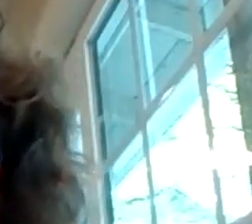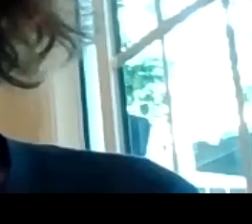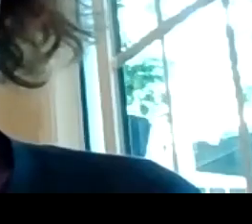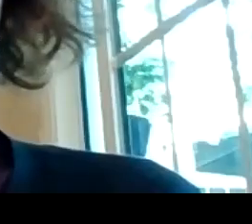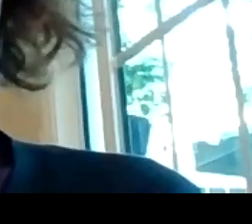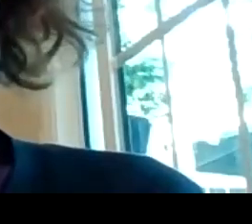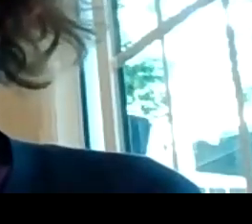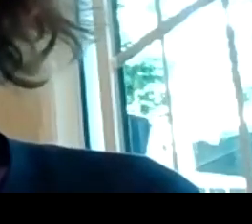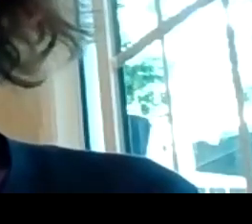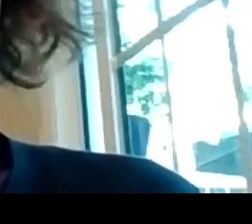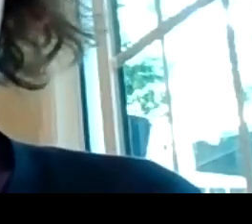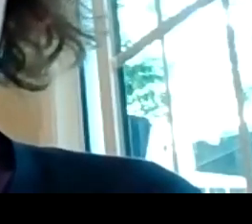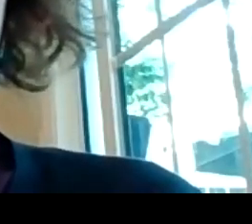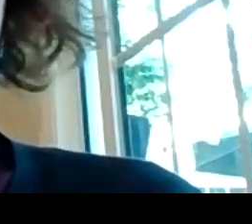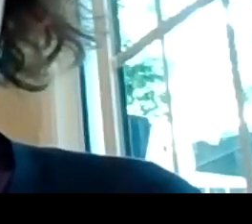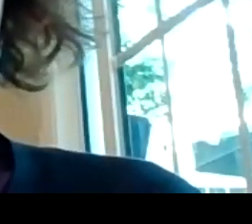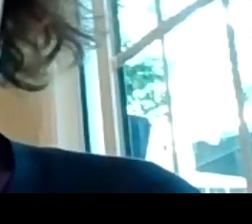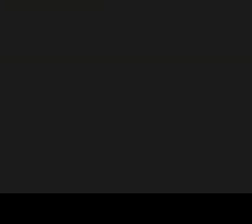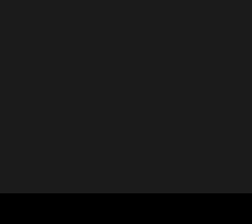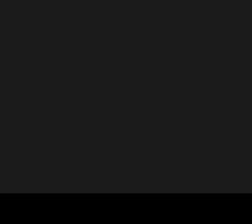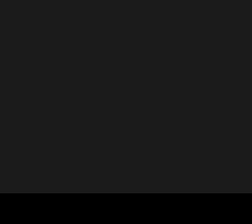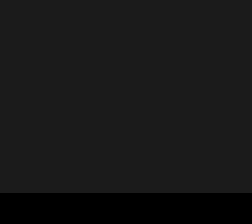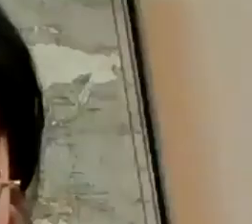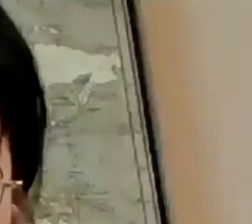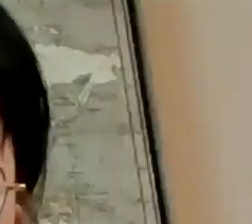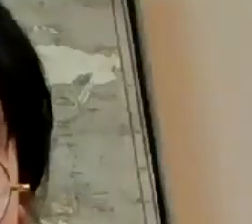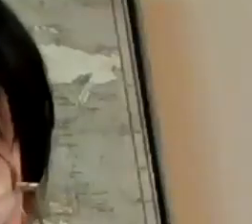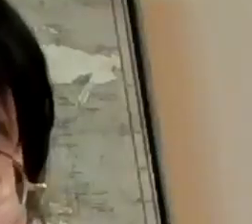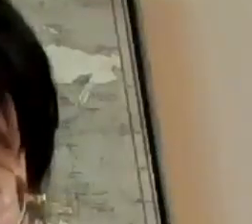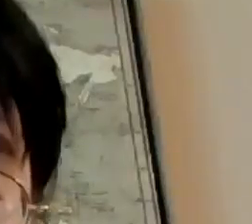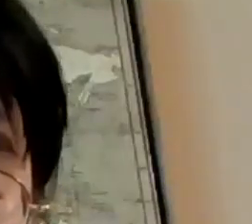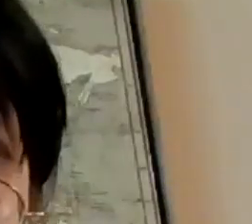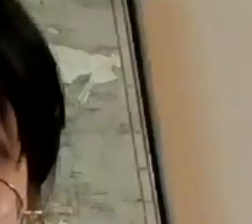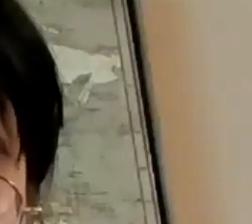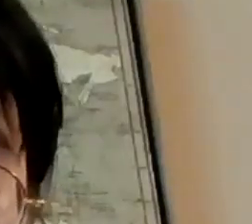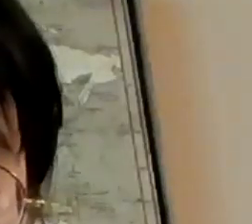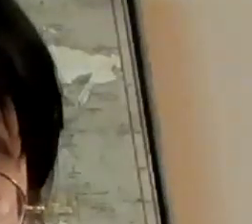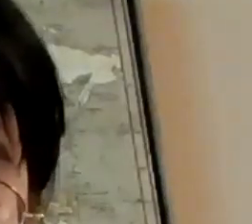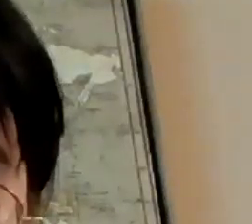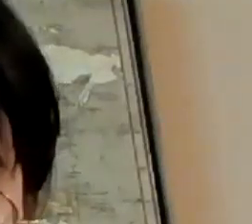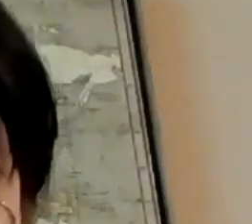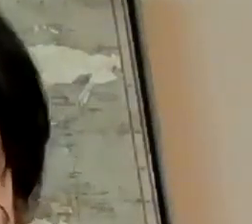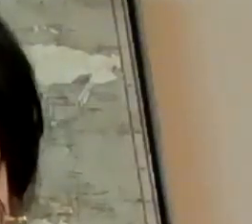Hi, thank you, Dr. Mark. I'm going to screen share some of my slides for the group.